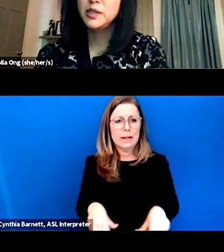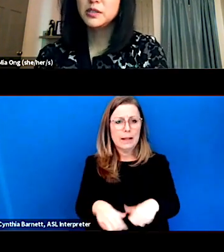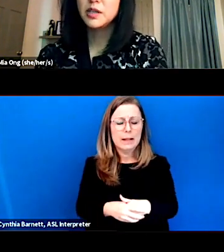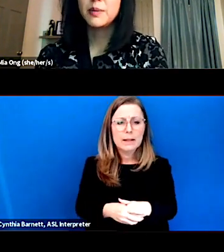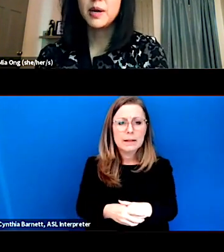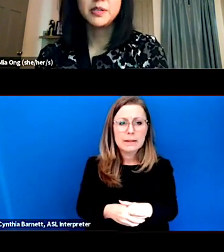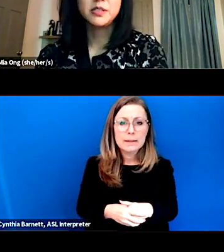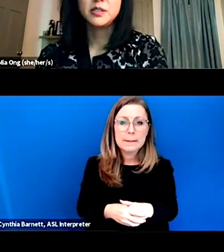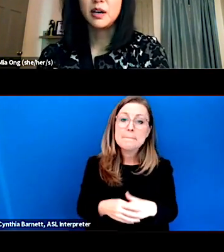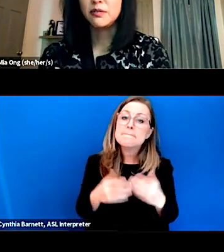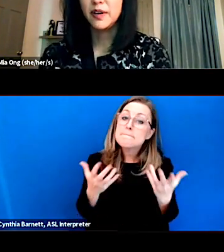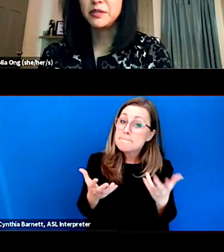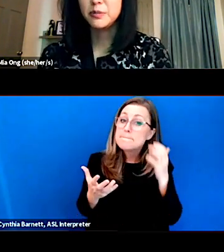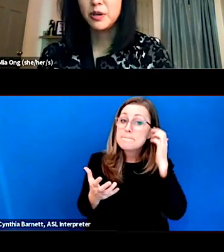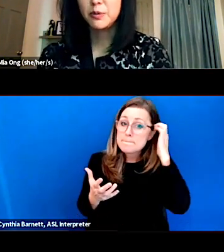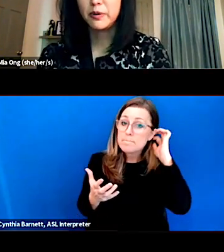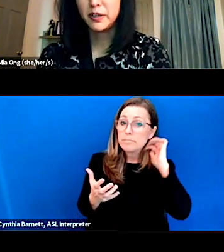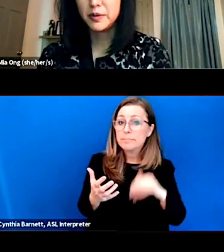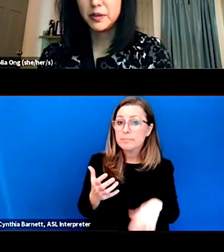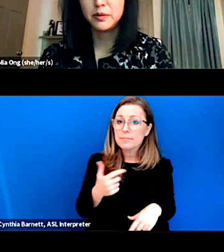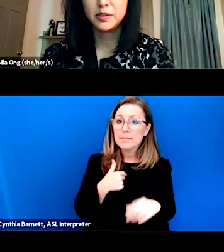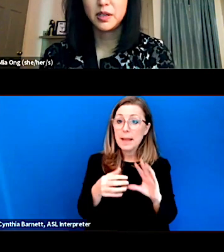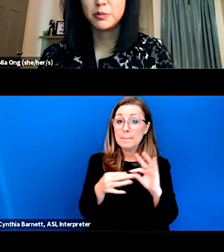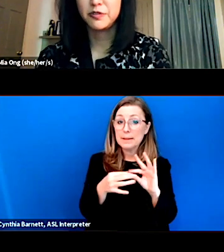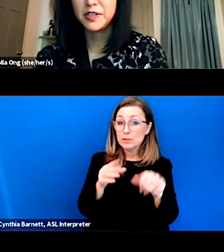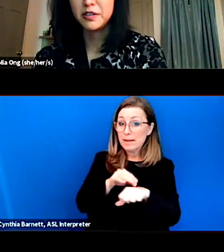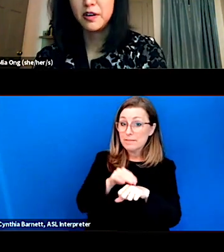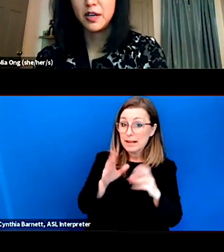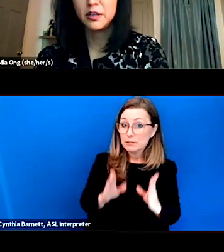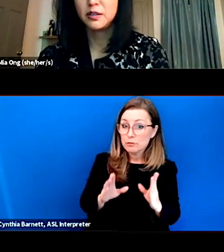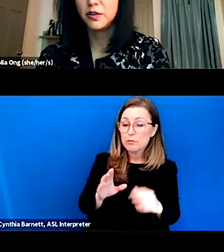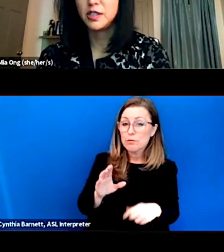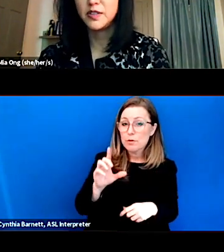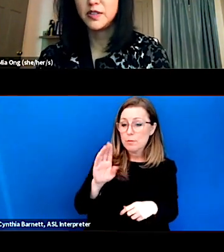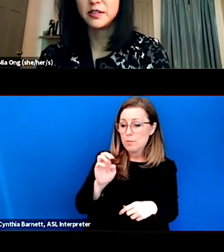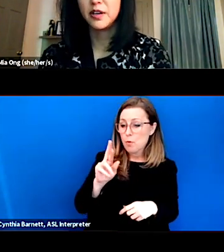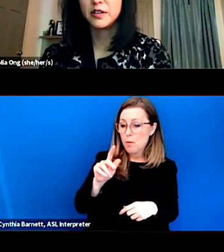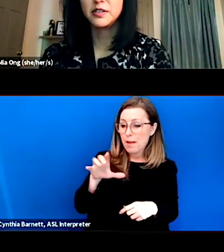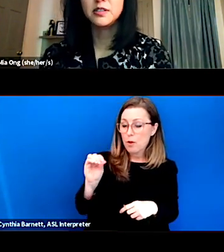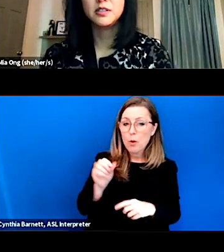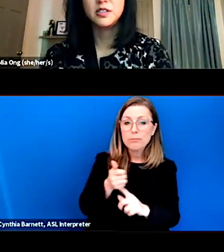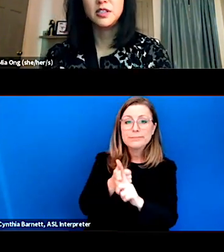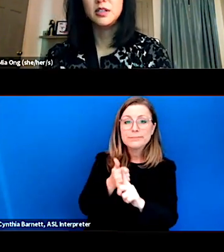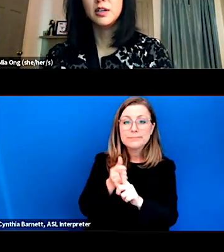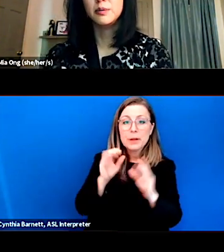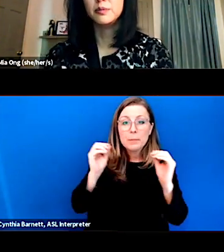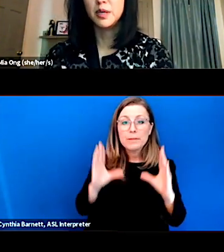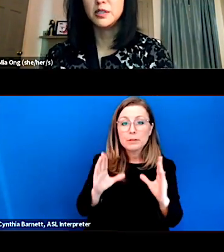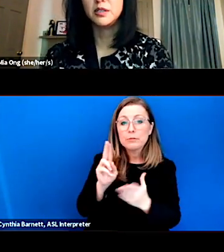So we just, I mentioned our advisor, Mara Borrego, who is a professor at the University of Texas, Austin, and